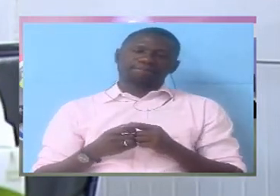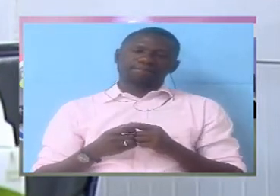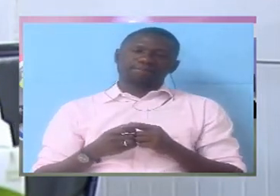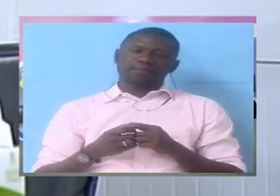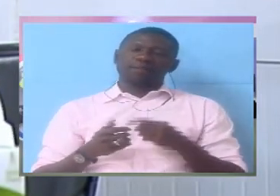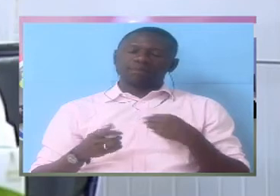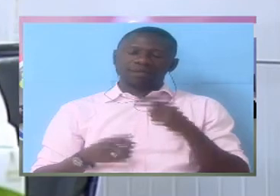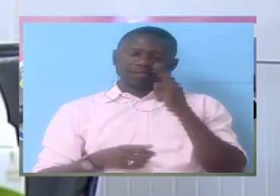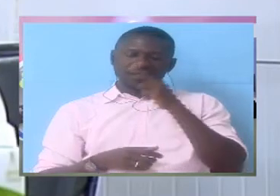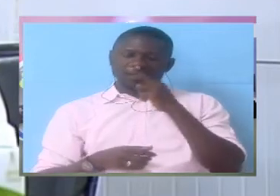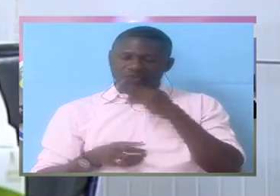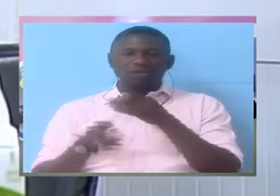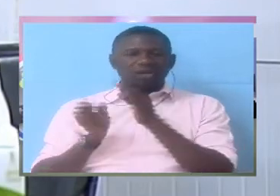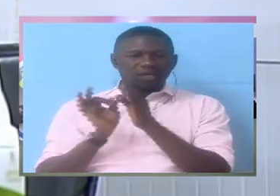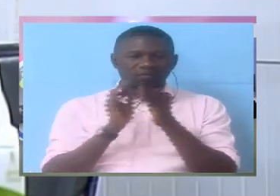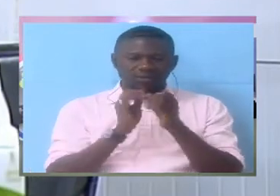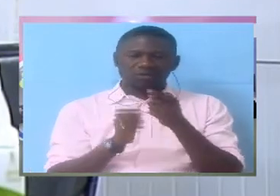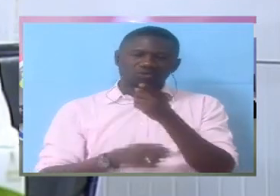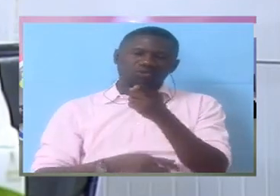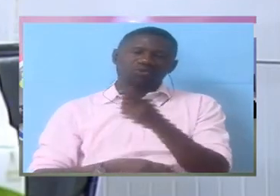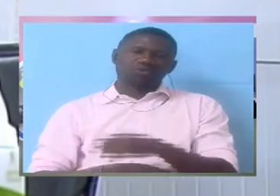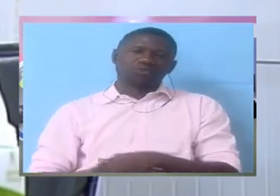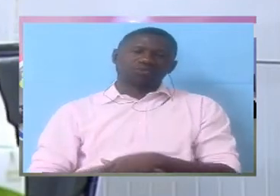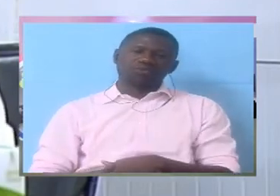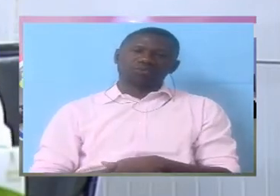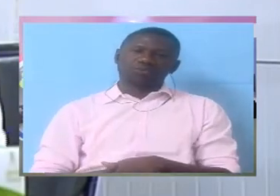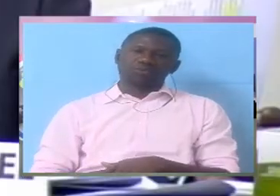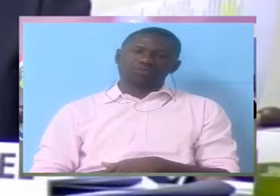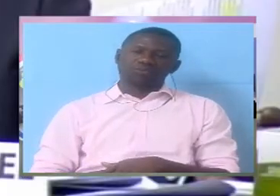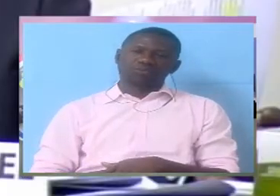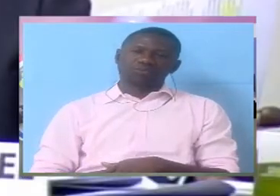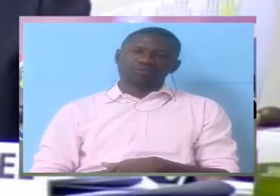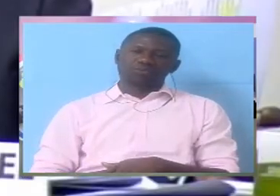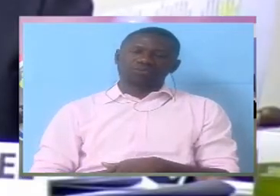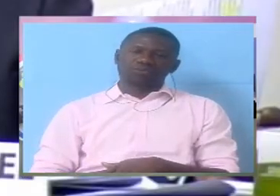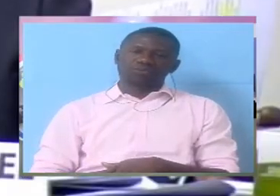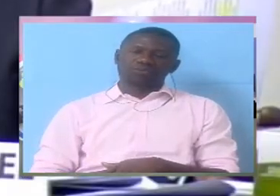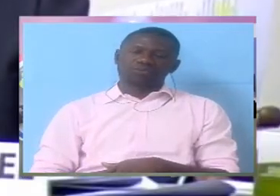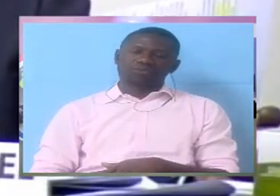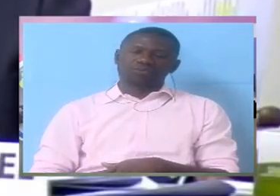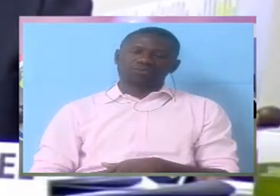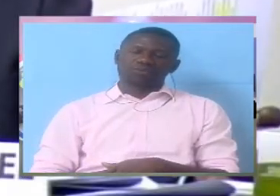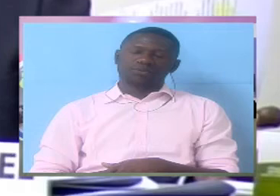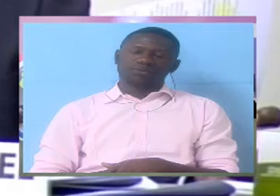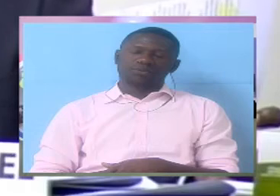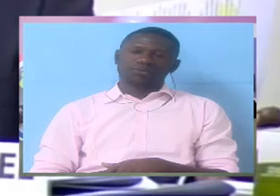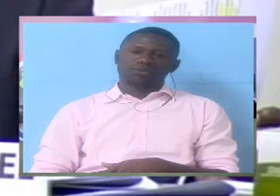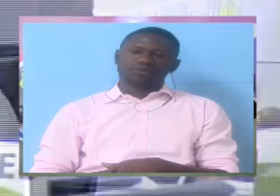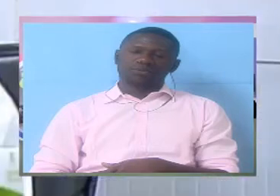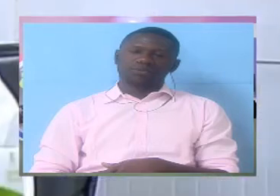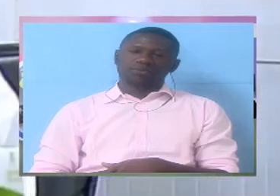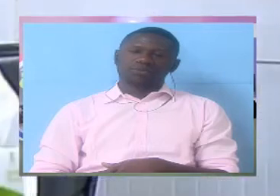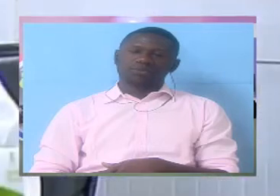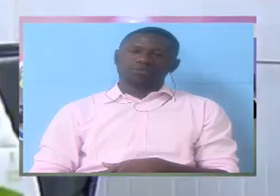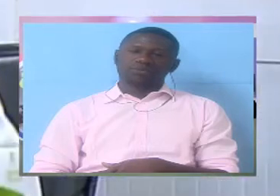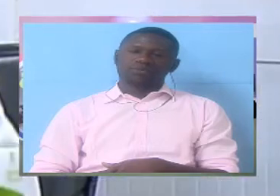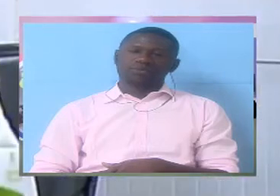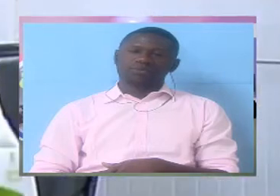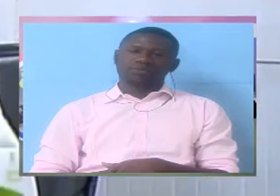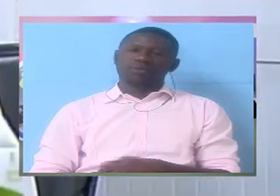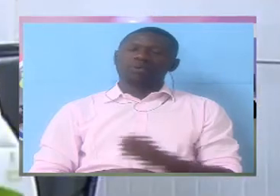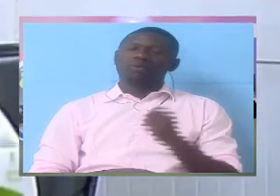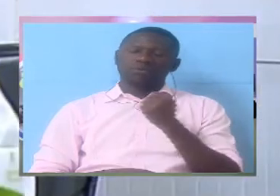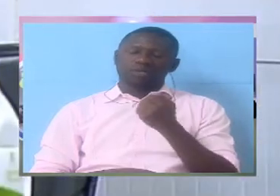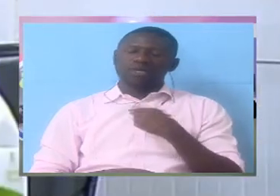I'm trying to tell you. Ilmuku fasonga leti left ammenu fole. Because as operatives, as director